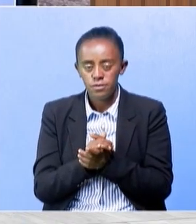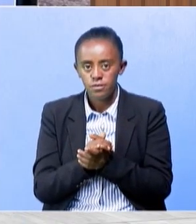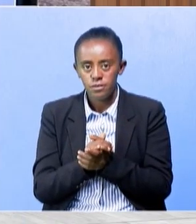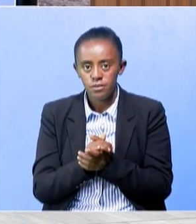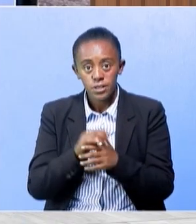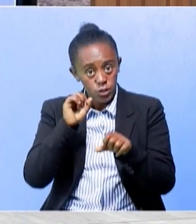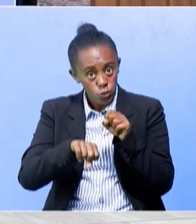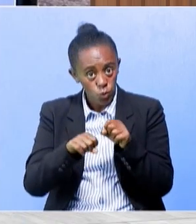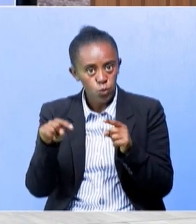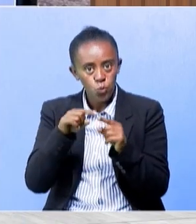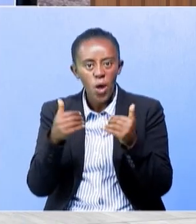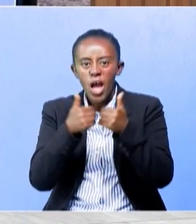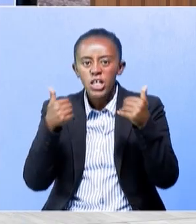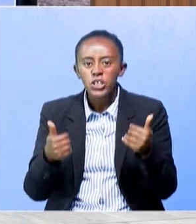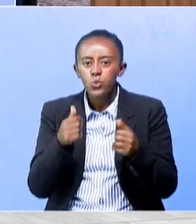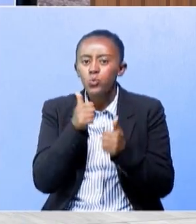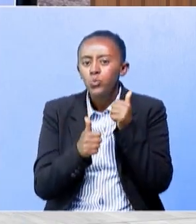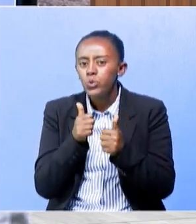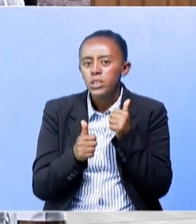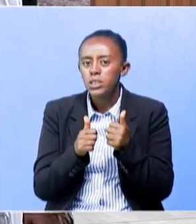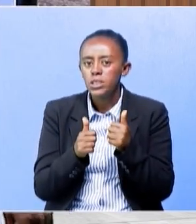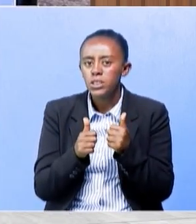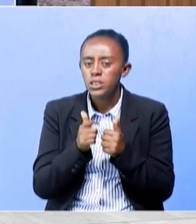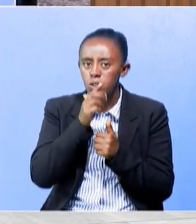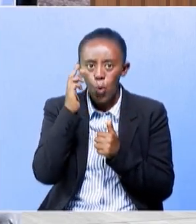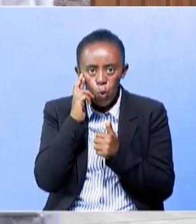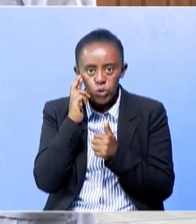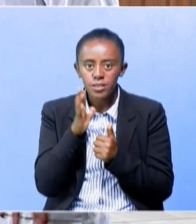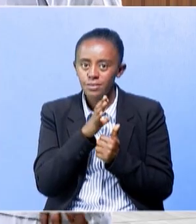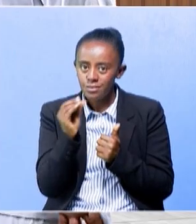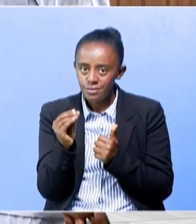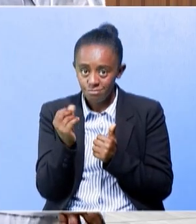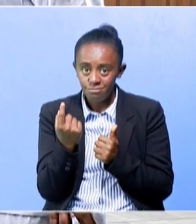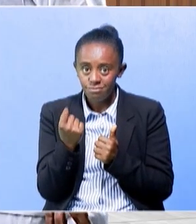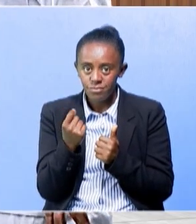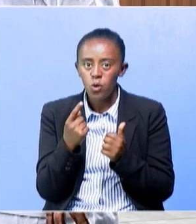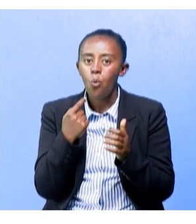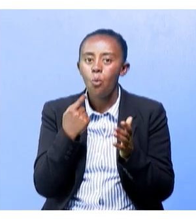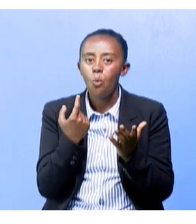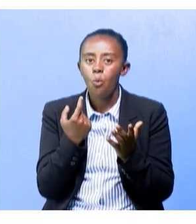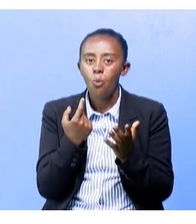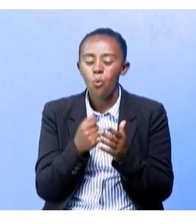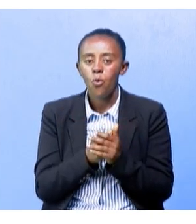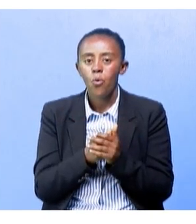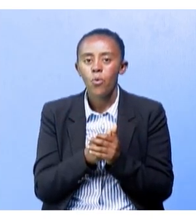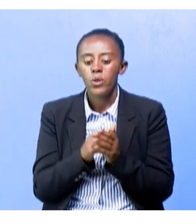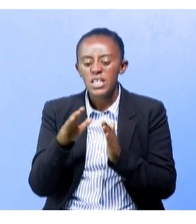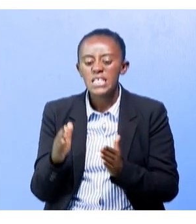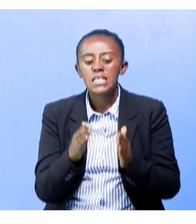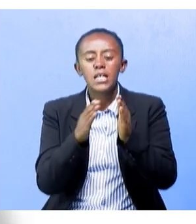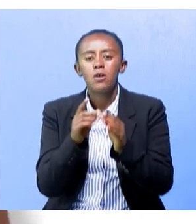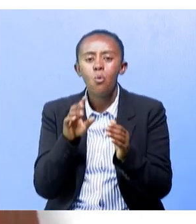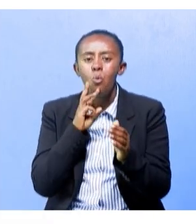So, to identify which one is the cause, yes, what about the streets were